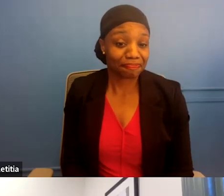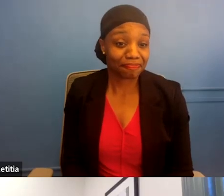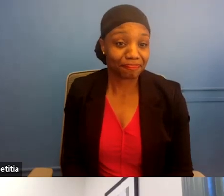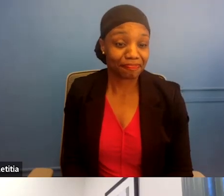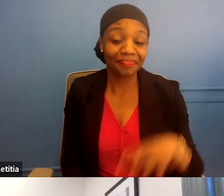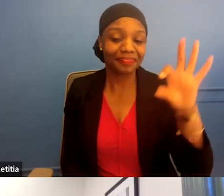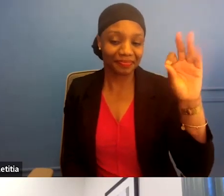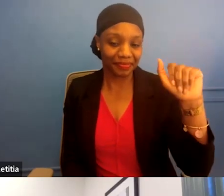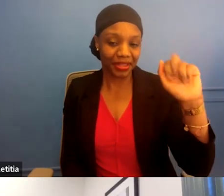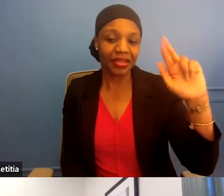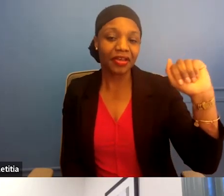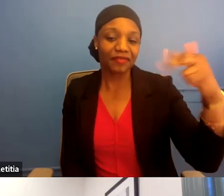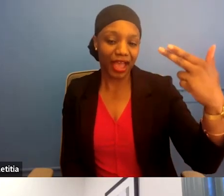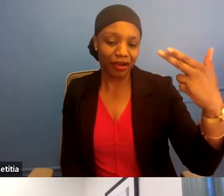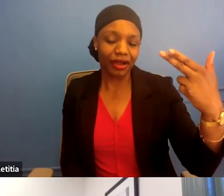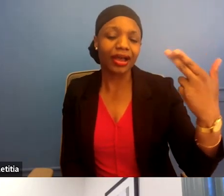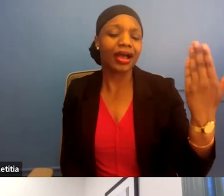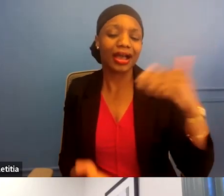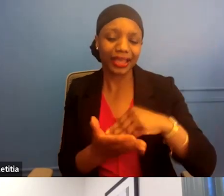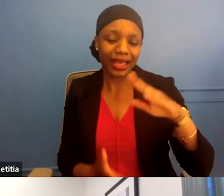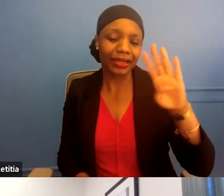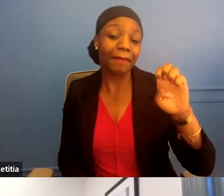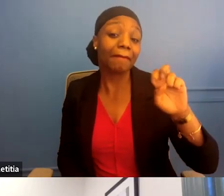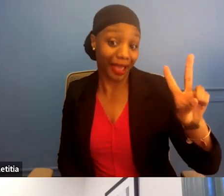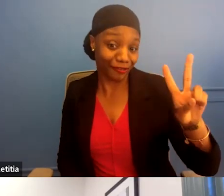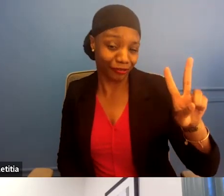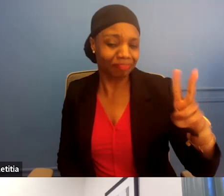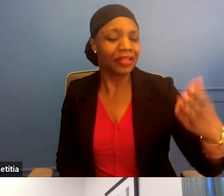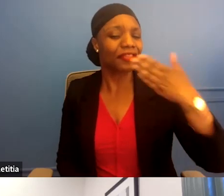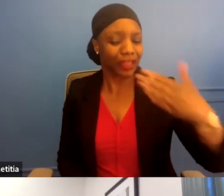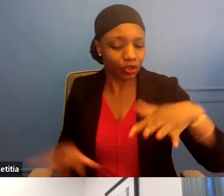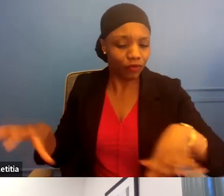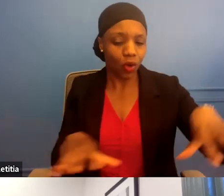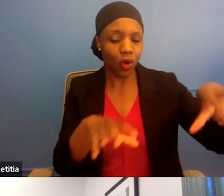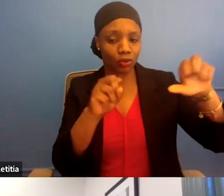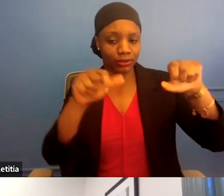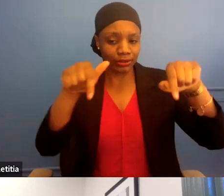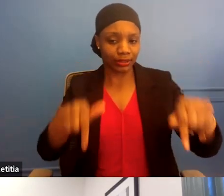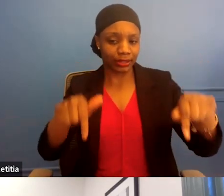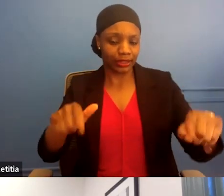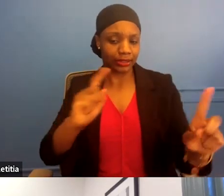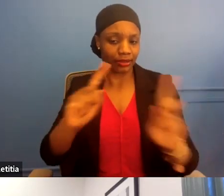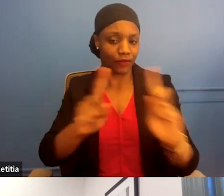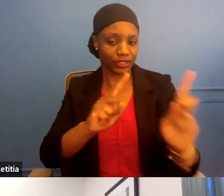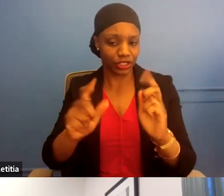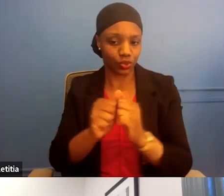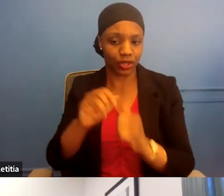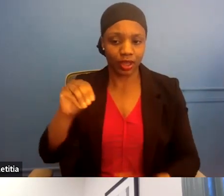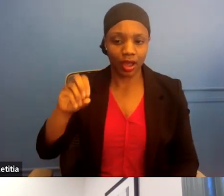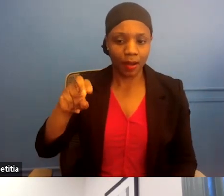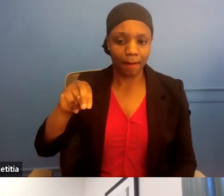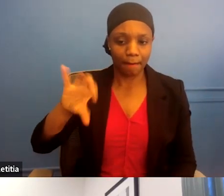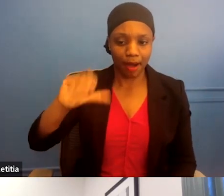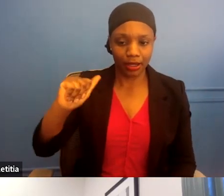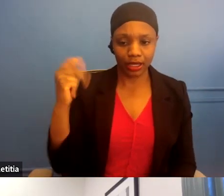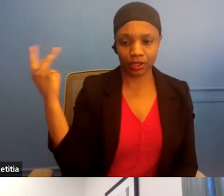Perhaps I just, you know, Bev, thank you again for taking this on and having this conversation with Monica and I. Really, we wanted to use this as a